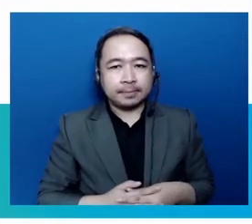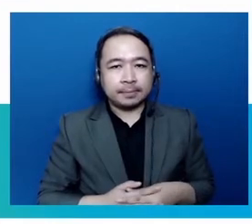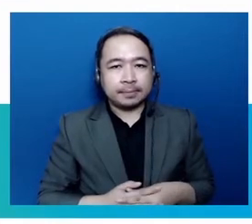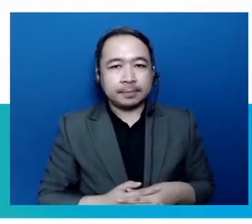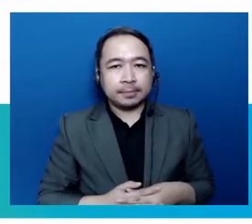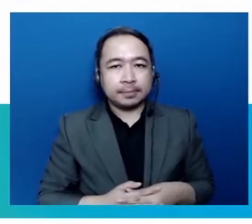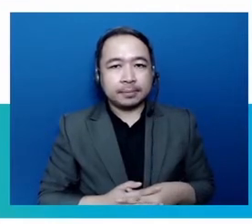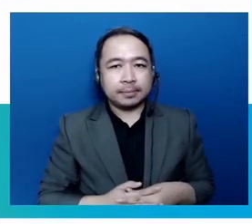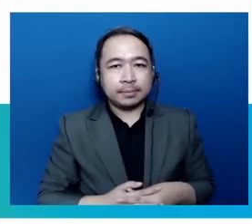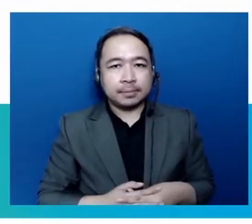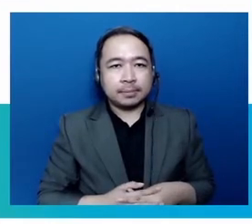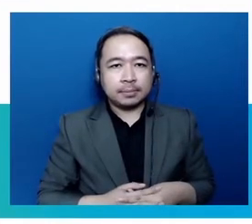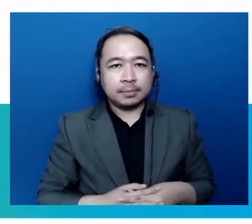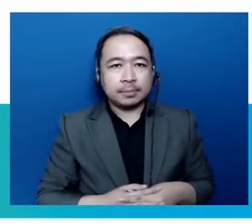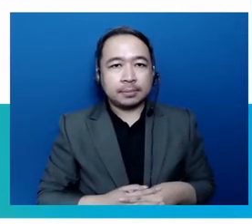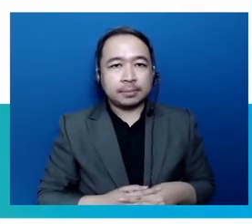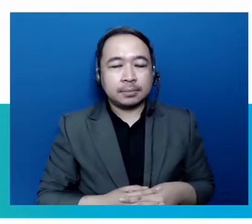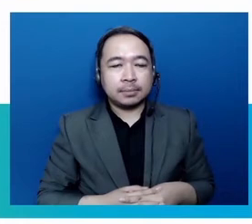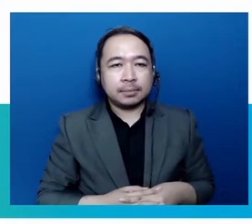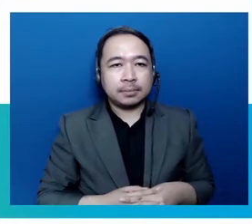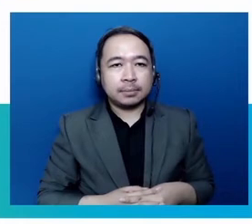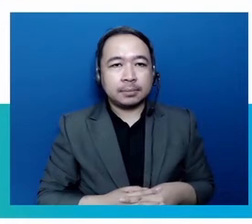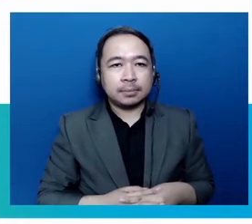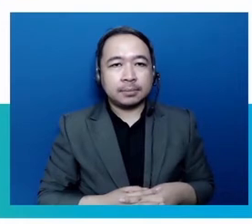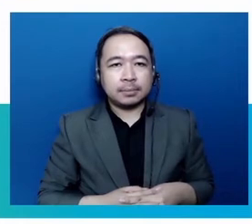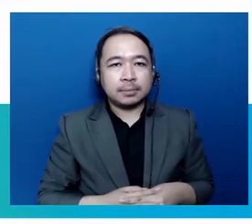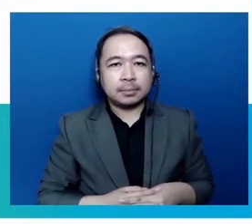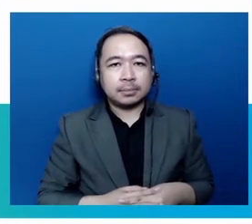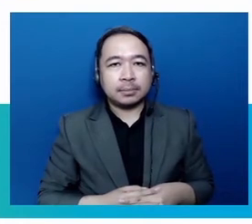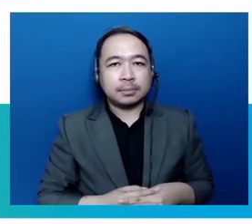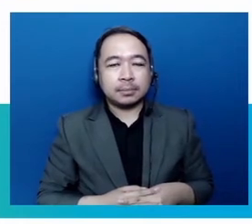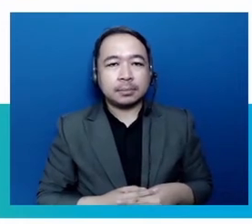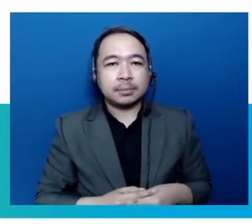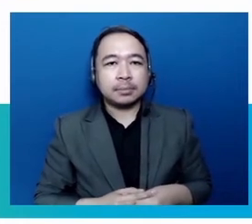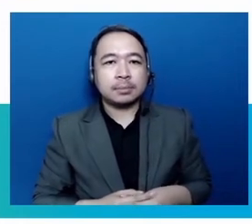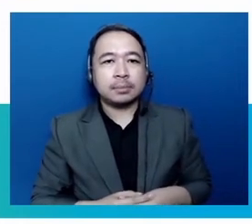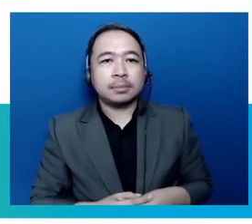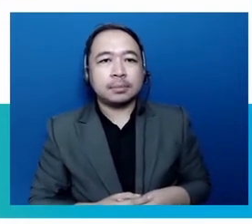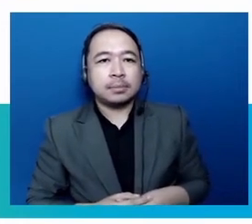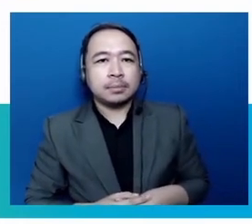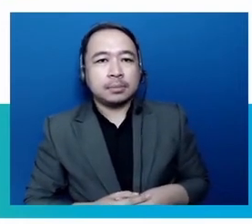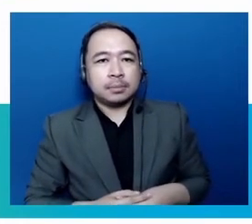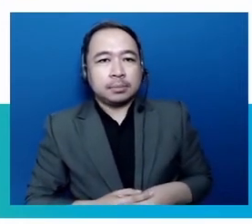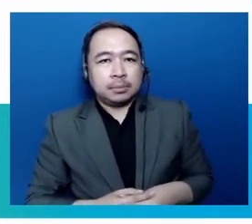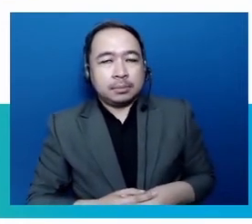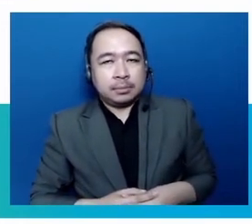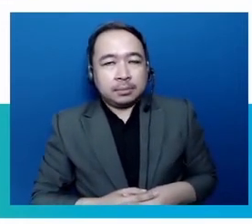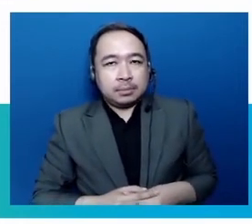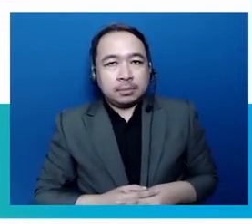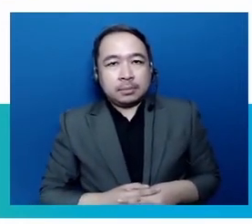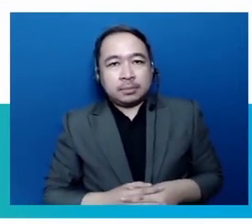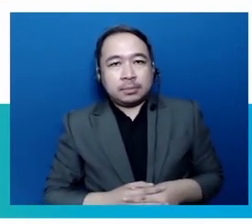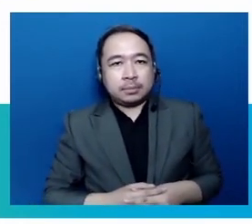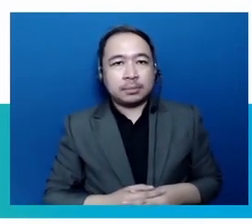Network, inspiring an army of community champions is another achievement.